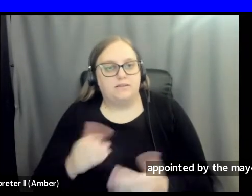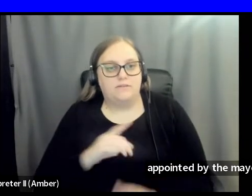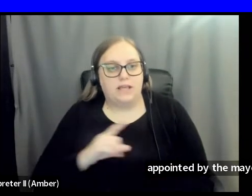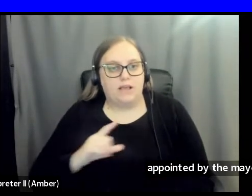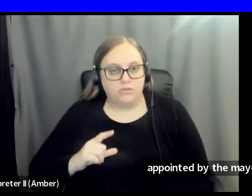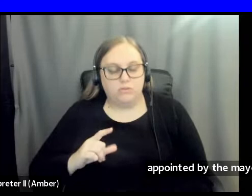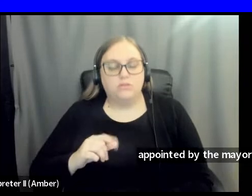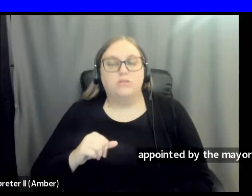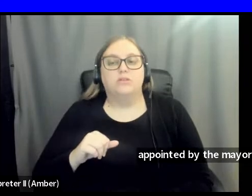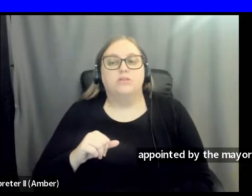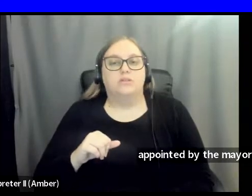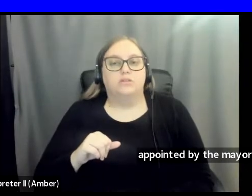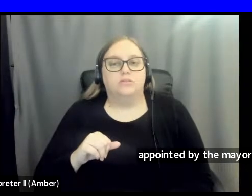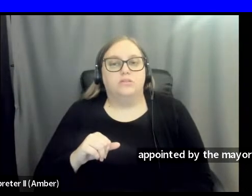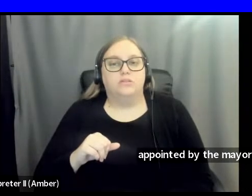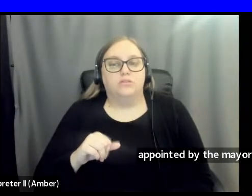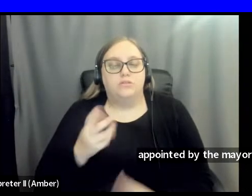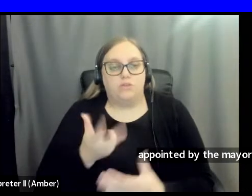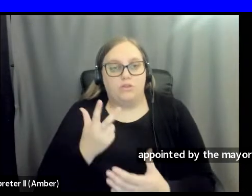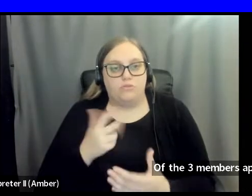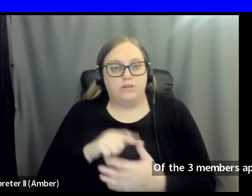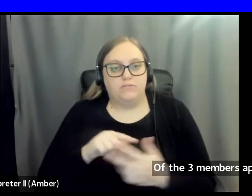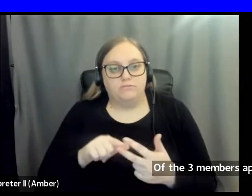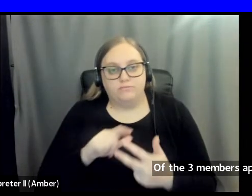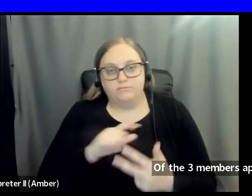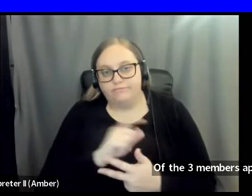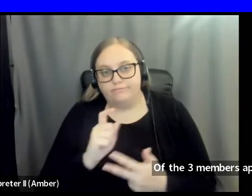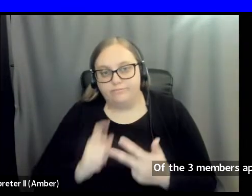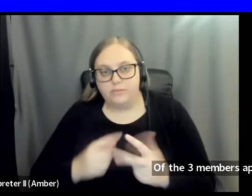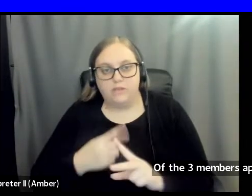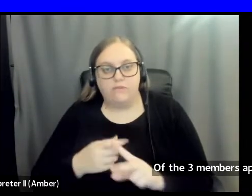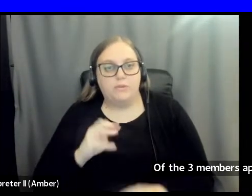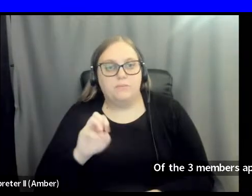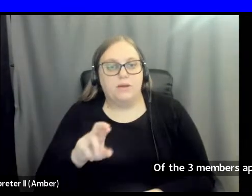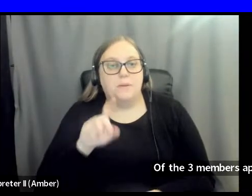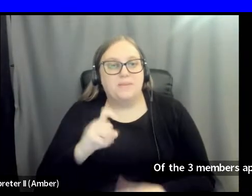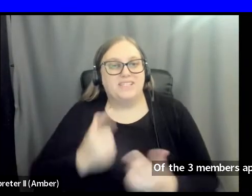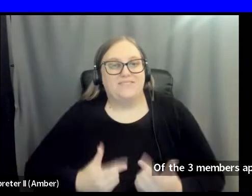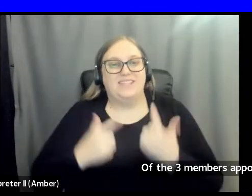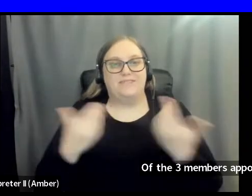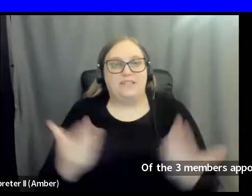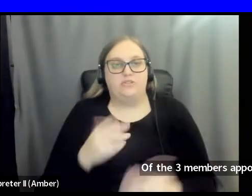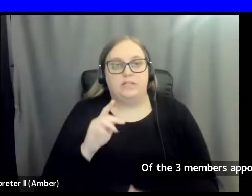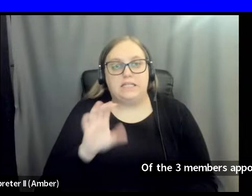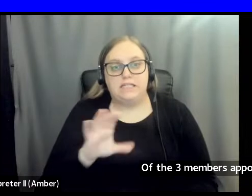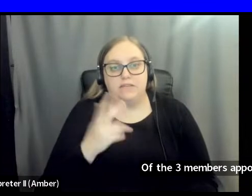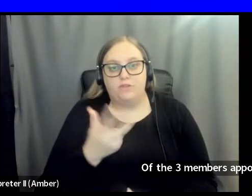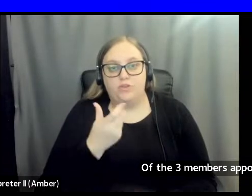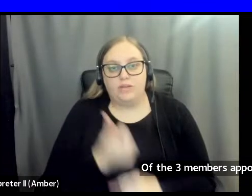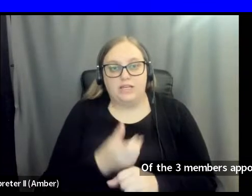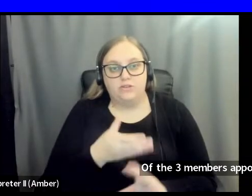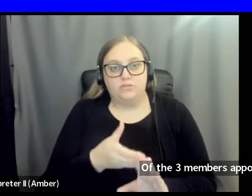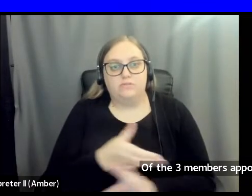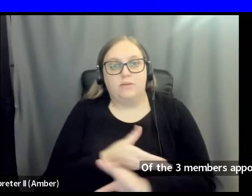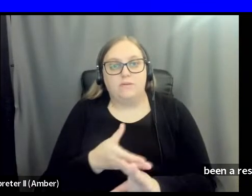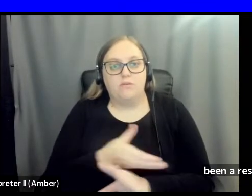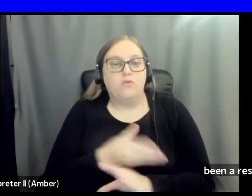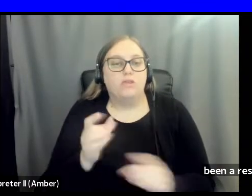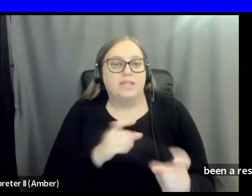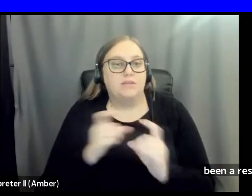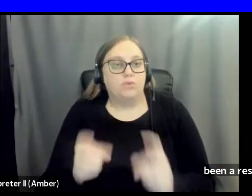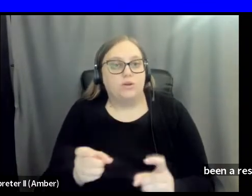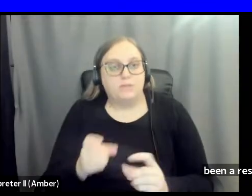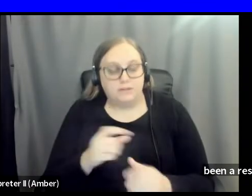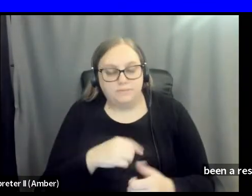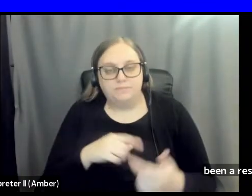the 3 members appointed by the mayor, each must have been a resident of the District of Columbia for at least 3 years immediately preceding his or her appointment, and at